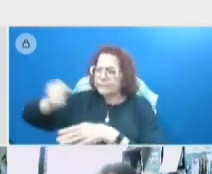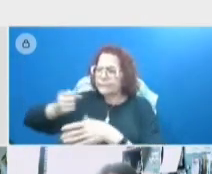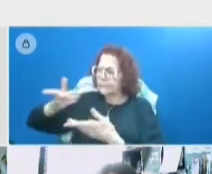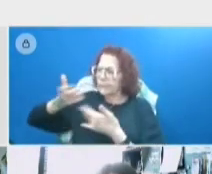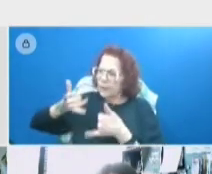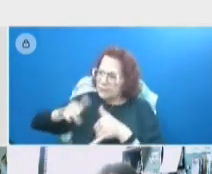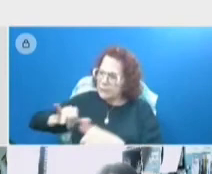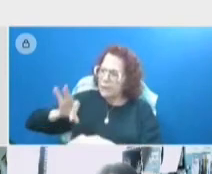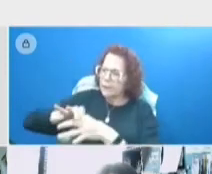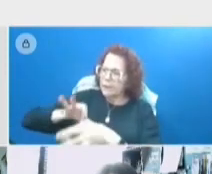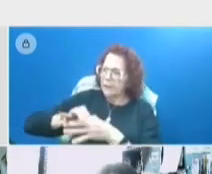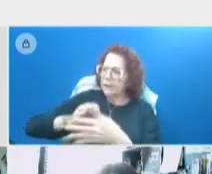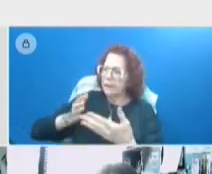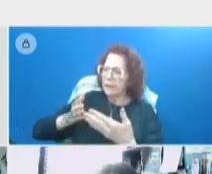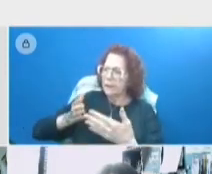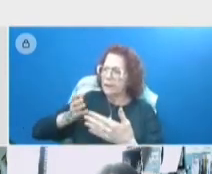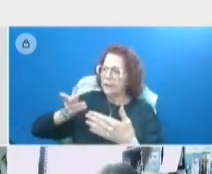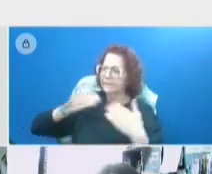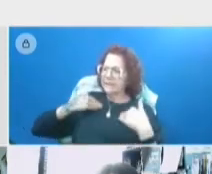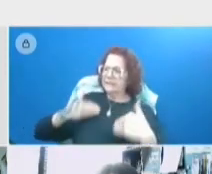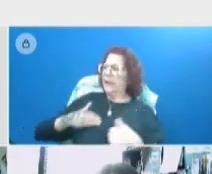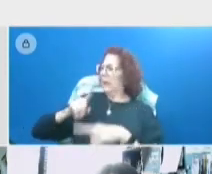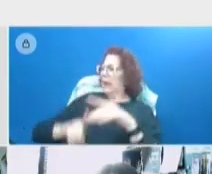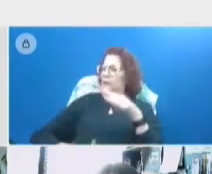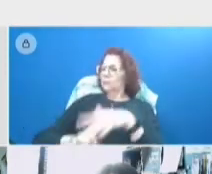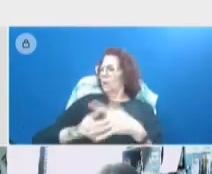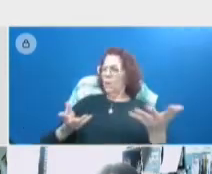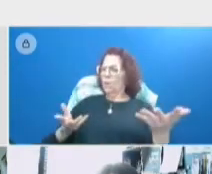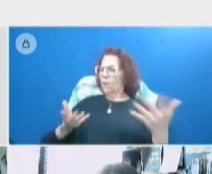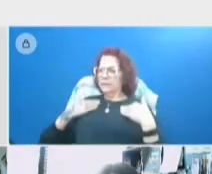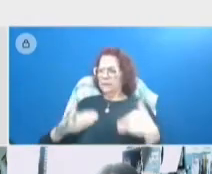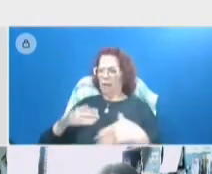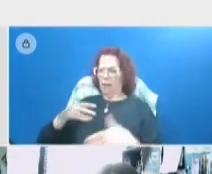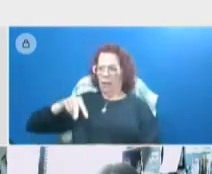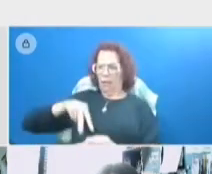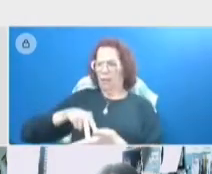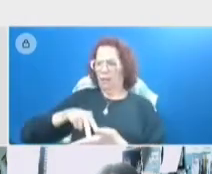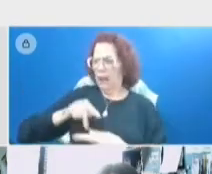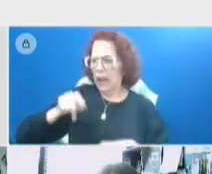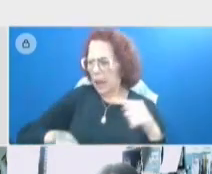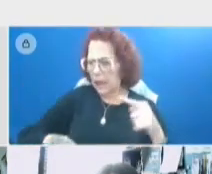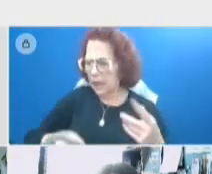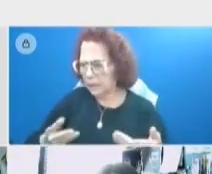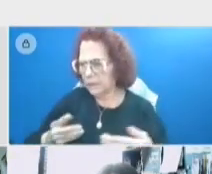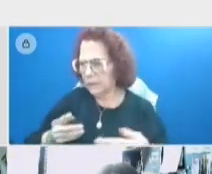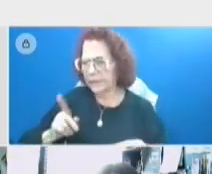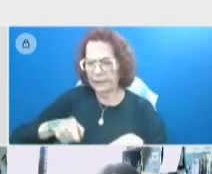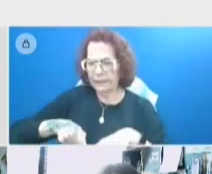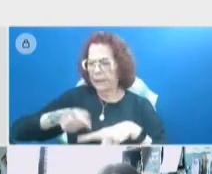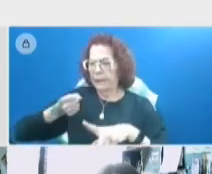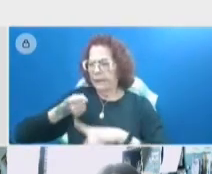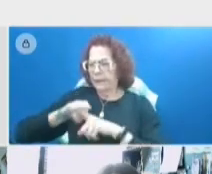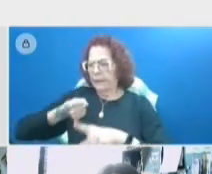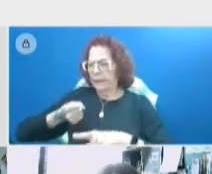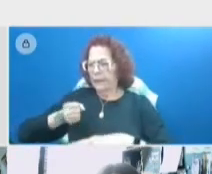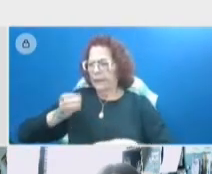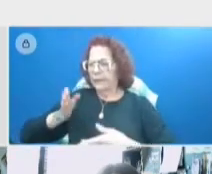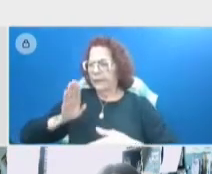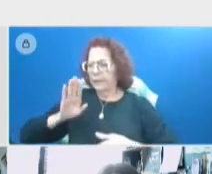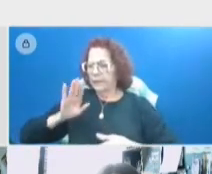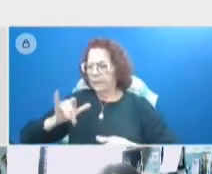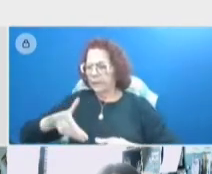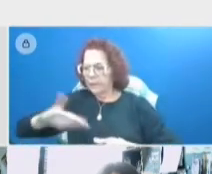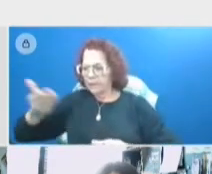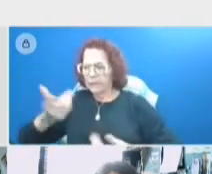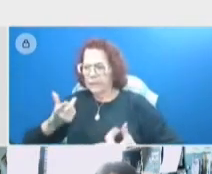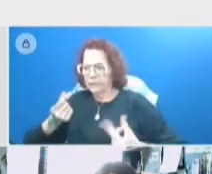we're calling it a special ballot now, not an absentee ballot. I guess that's to get around the absentee ballot requirements. What do I have to